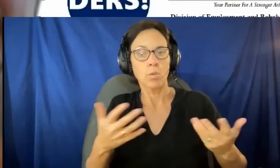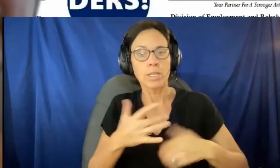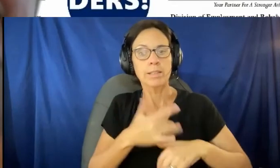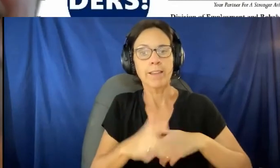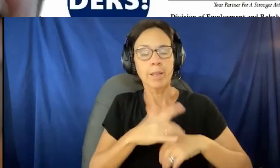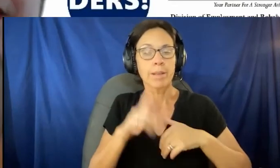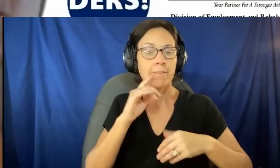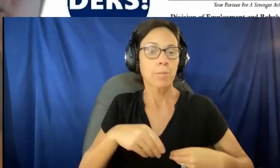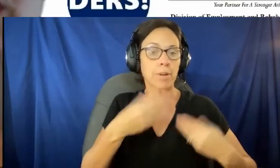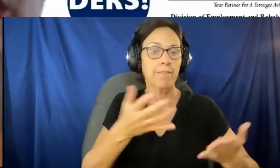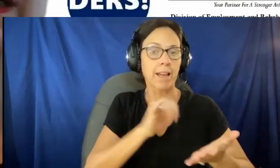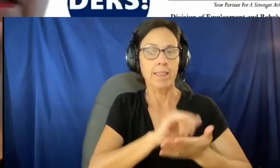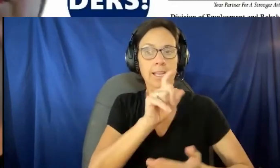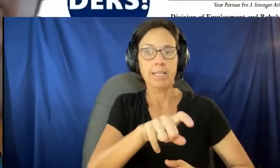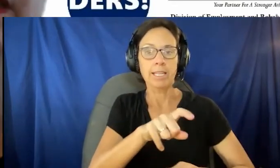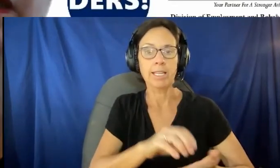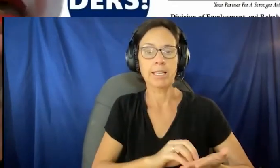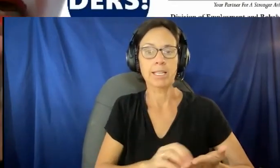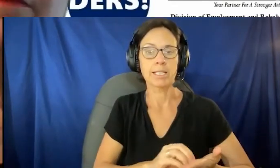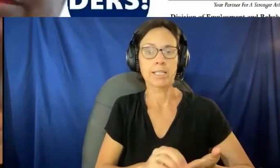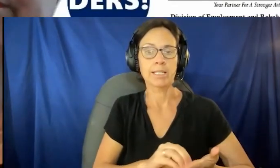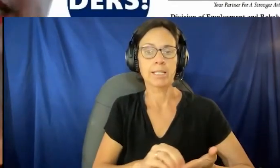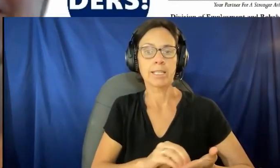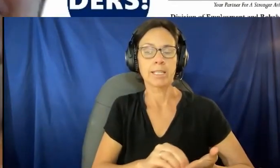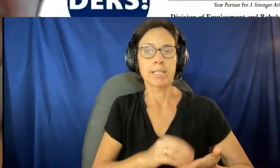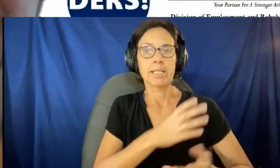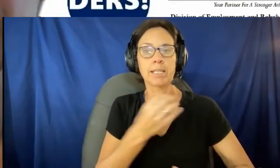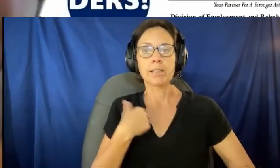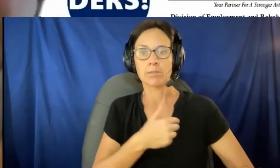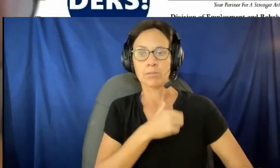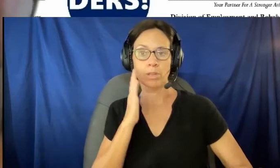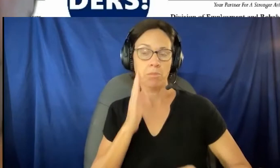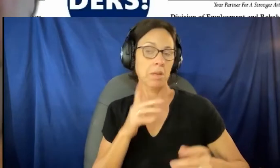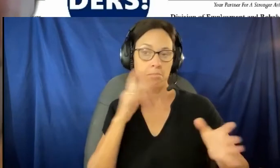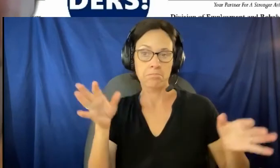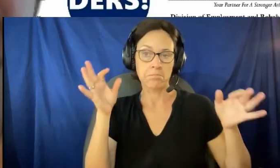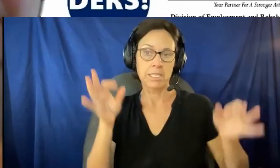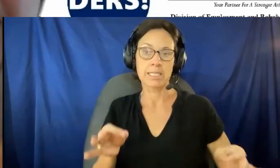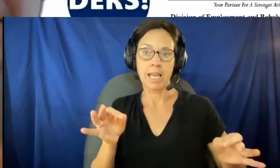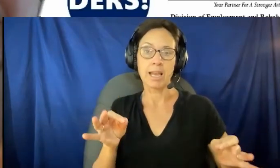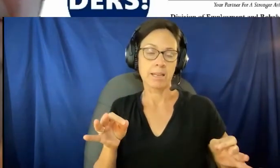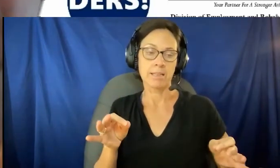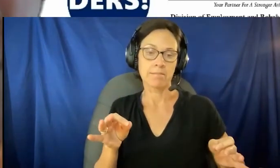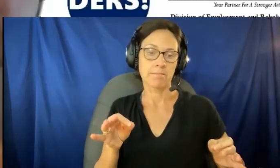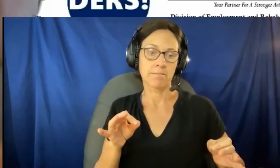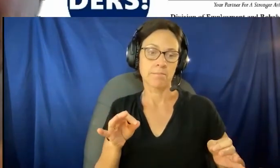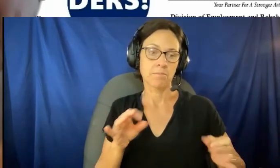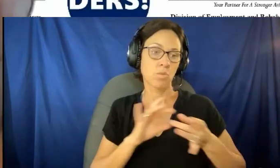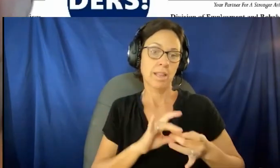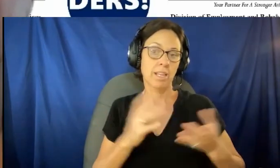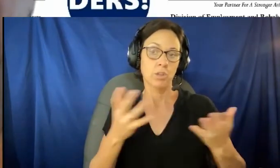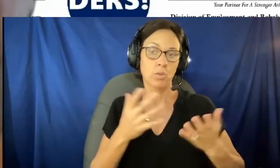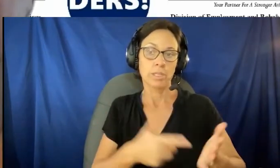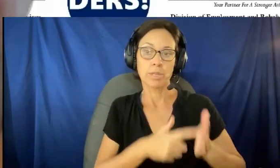need, and then we will base our decision on what's